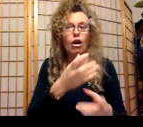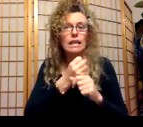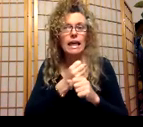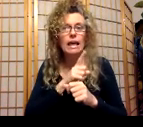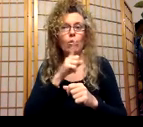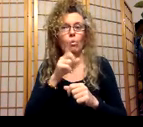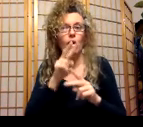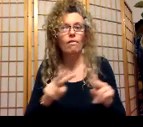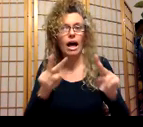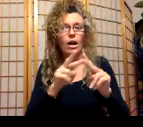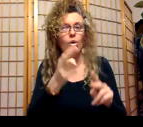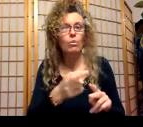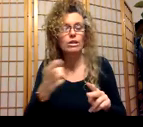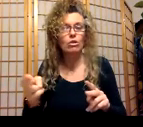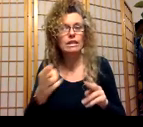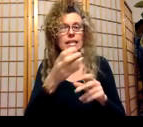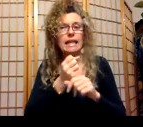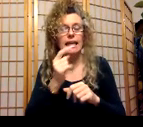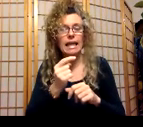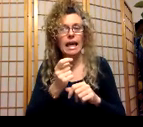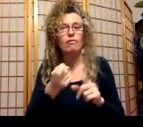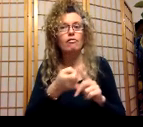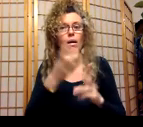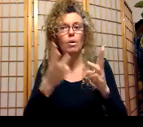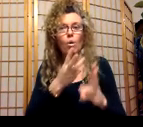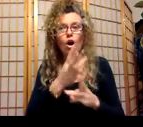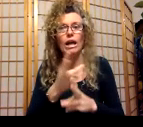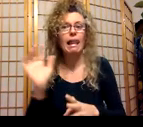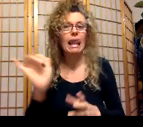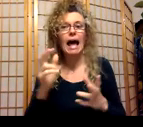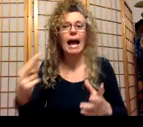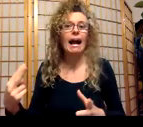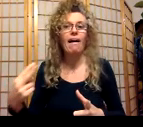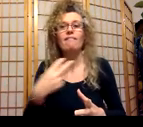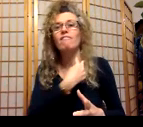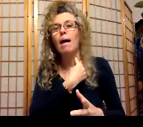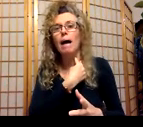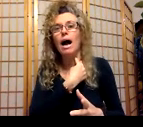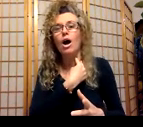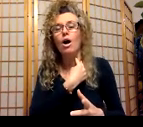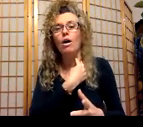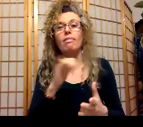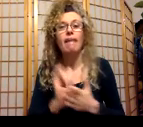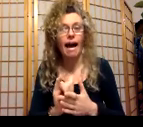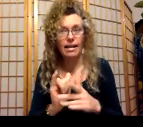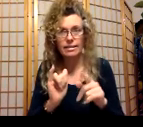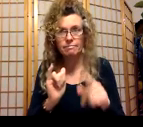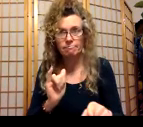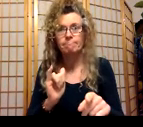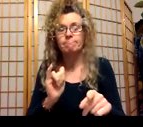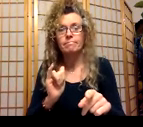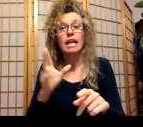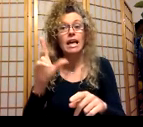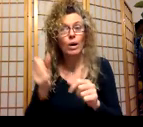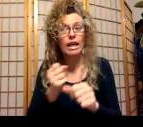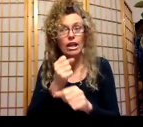value, resources, out of the world, like a bunch of vampires. That is what it is. In 20 years,